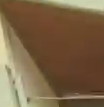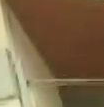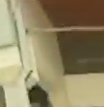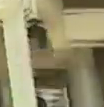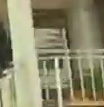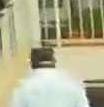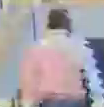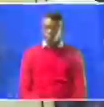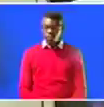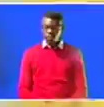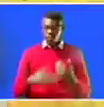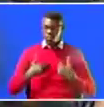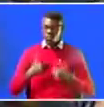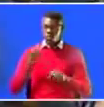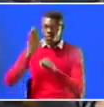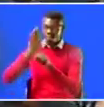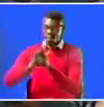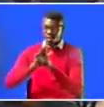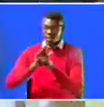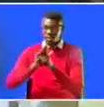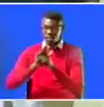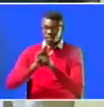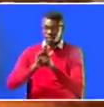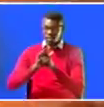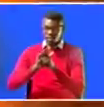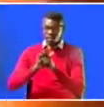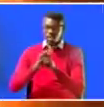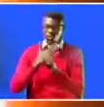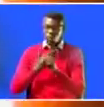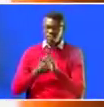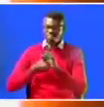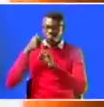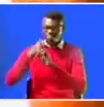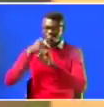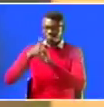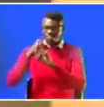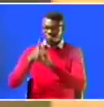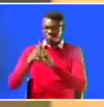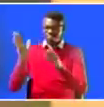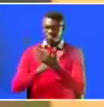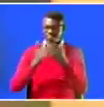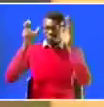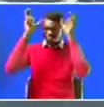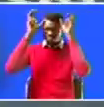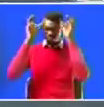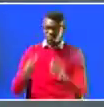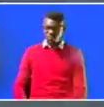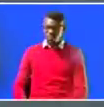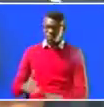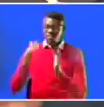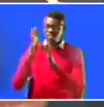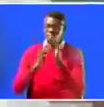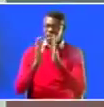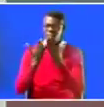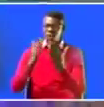Many have come out to declare war against a higher being. The Bible is almost certainly a myth. They